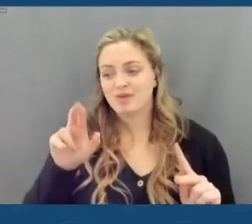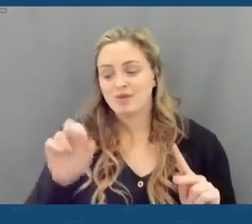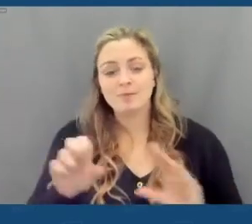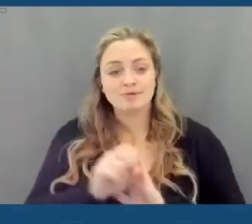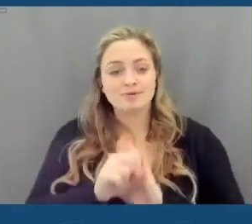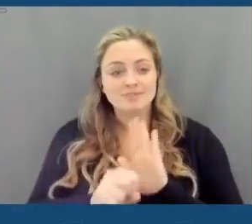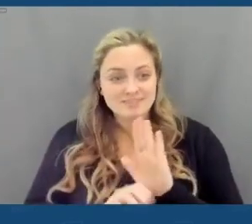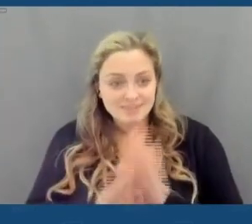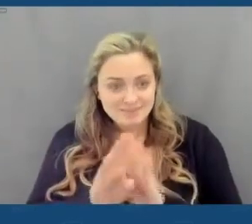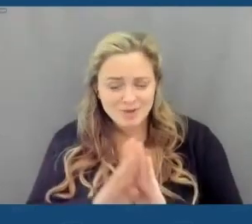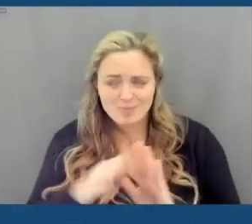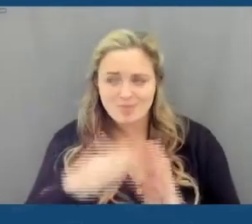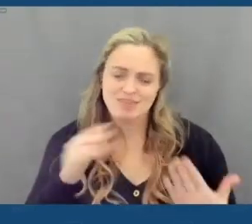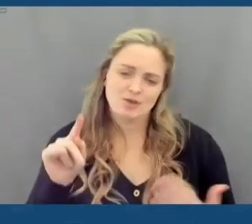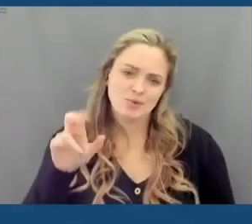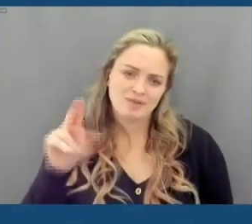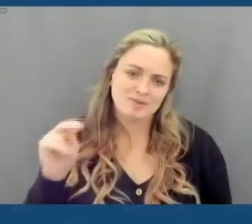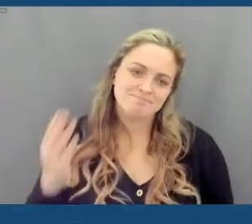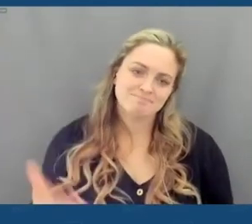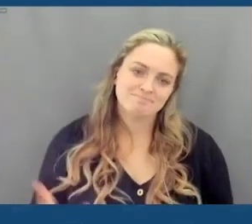Kevin.